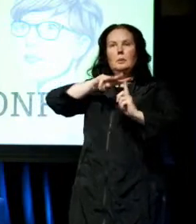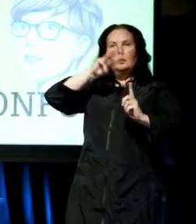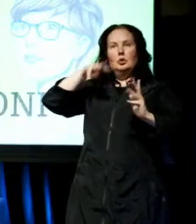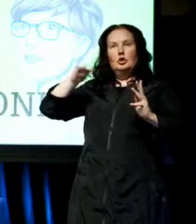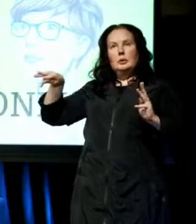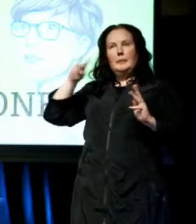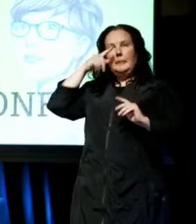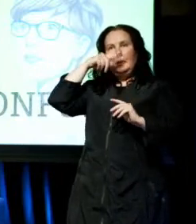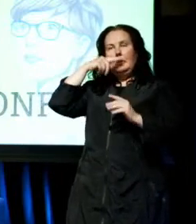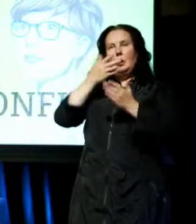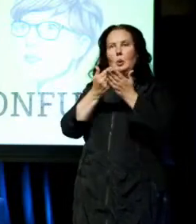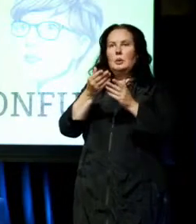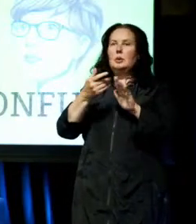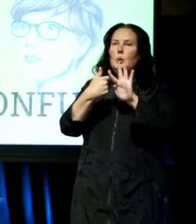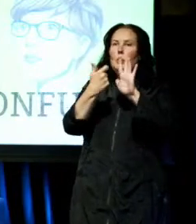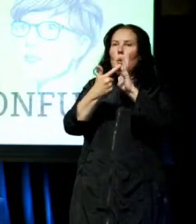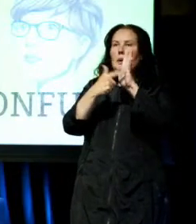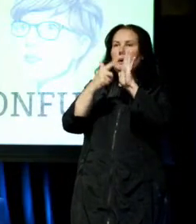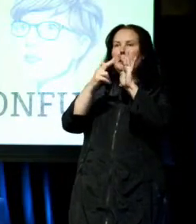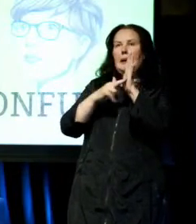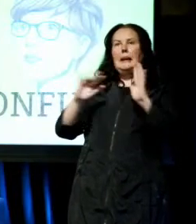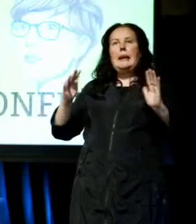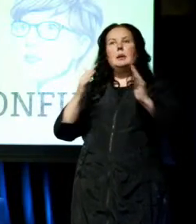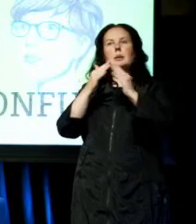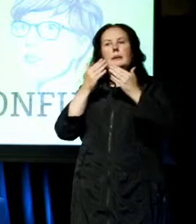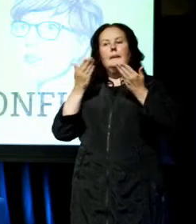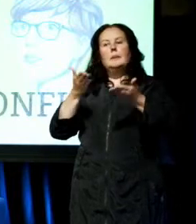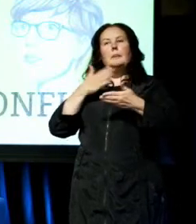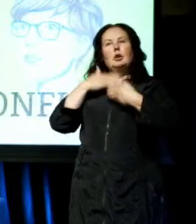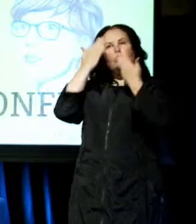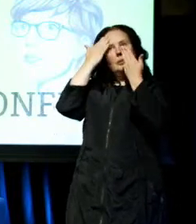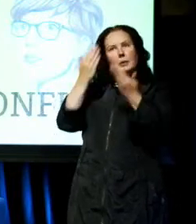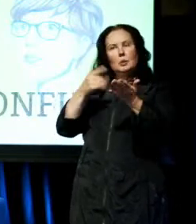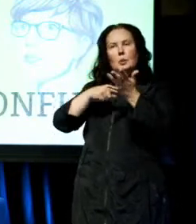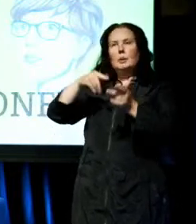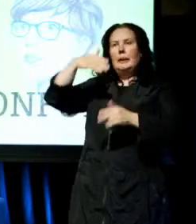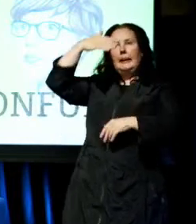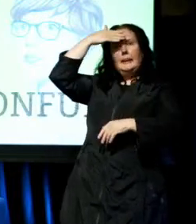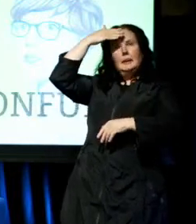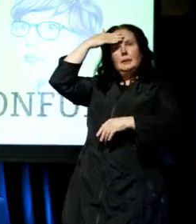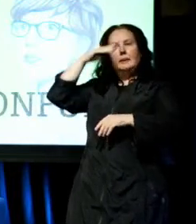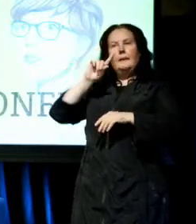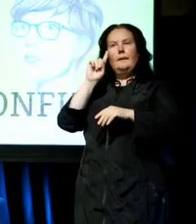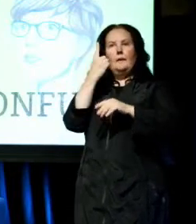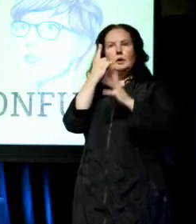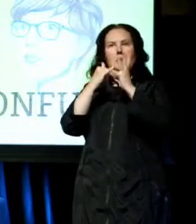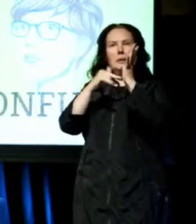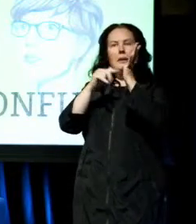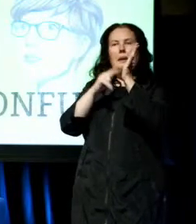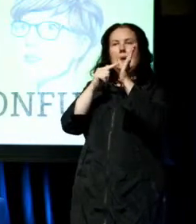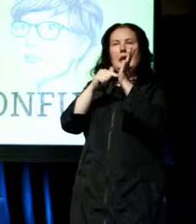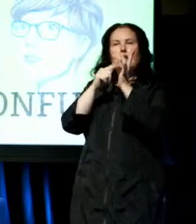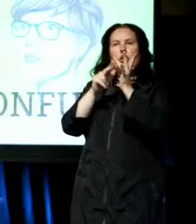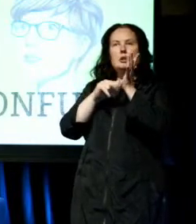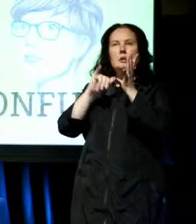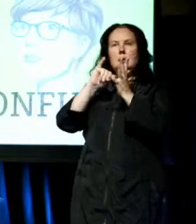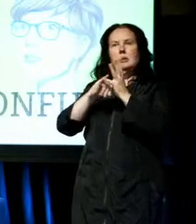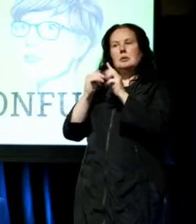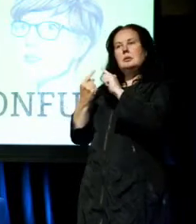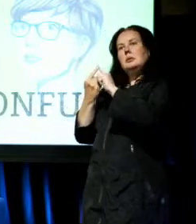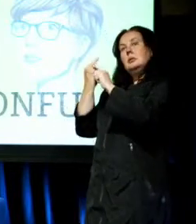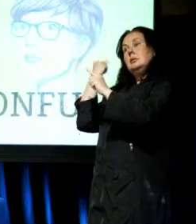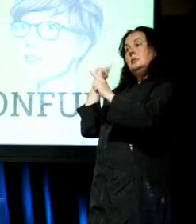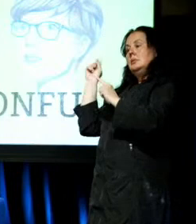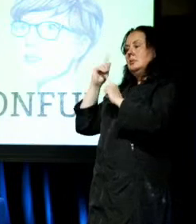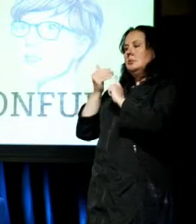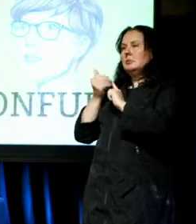respect to elders past and present and to any First Nations people listening. Sovereignty was never ceded. Indigenous Australians experience higher